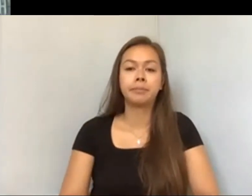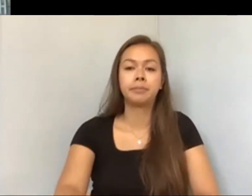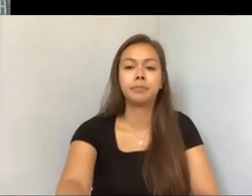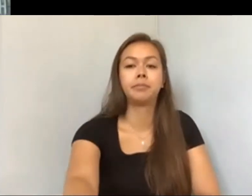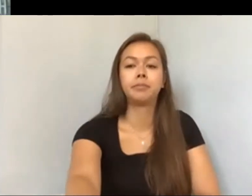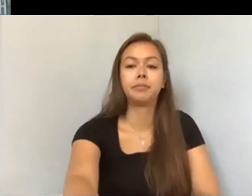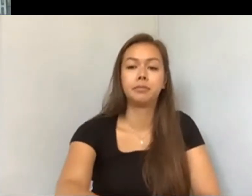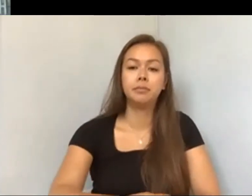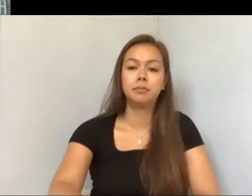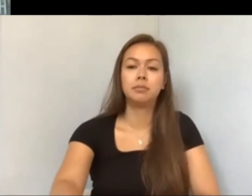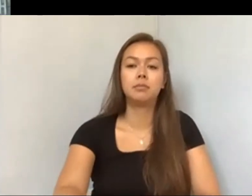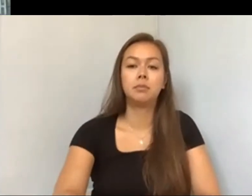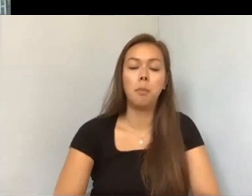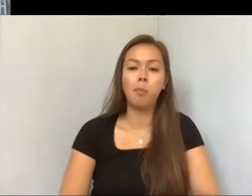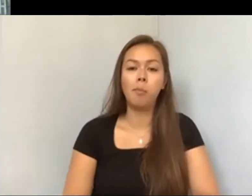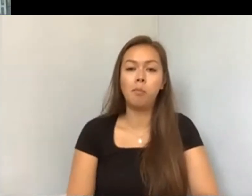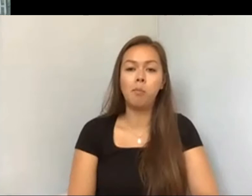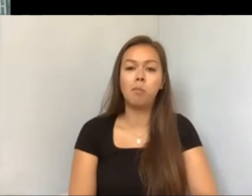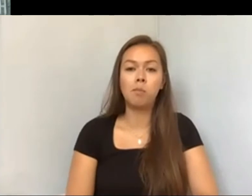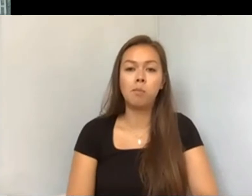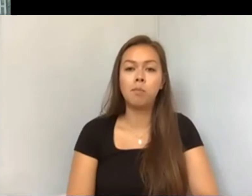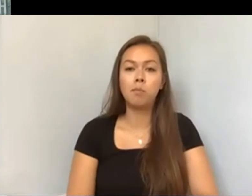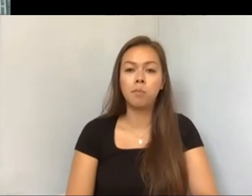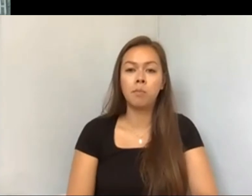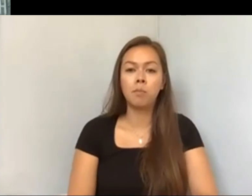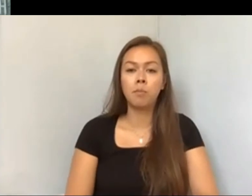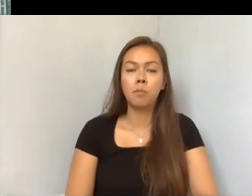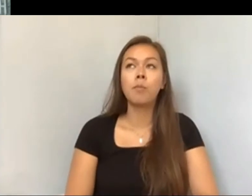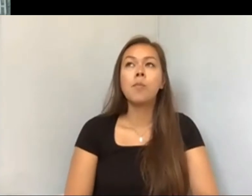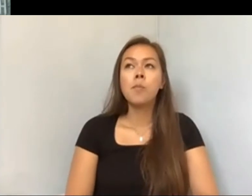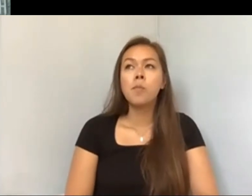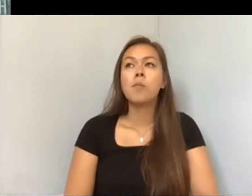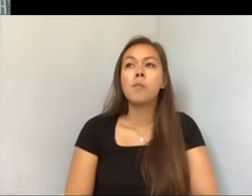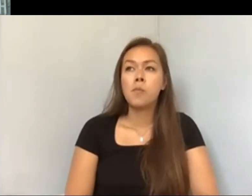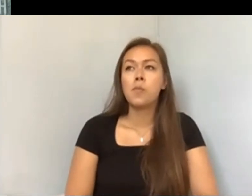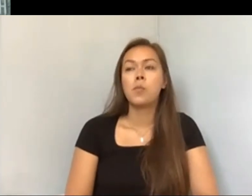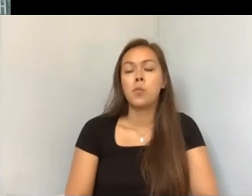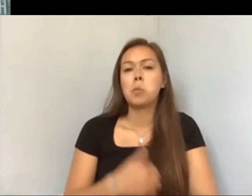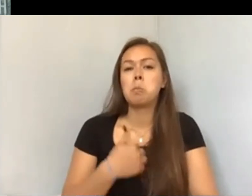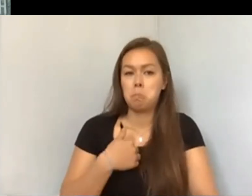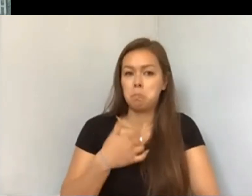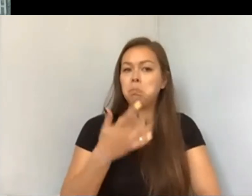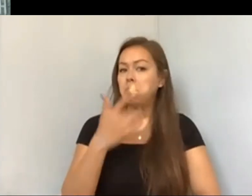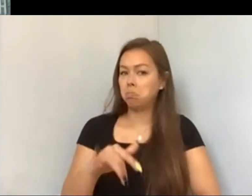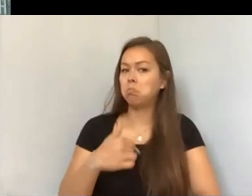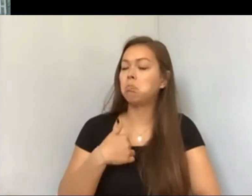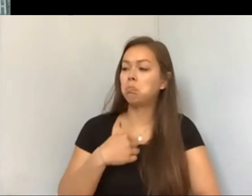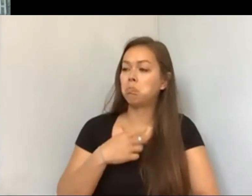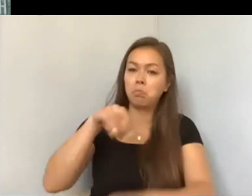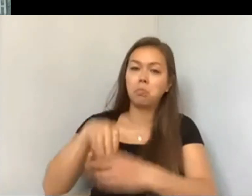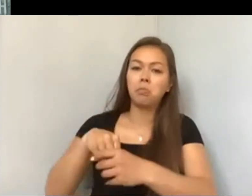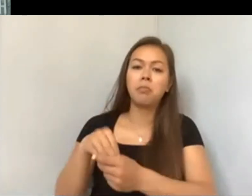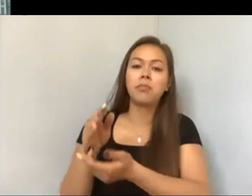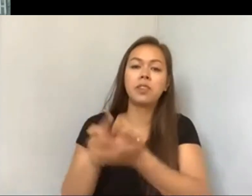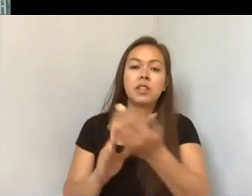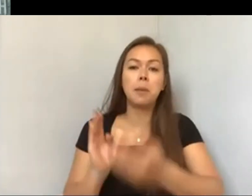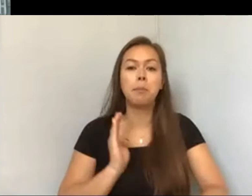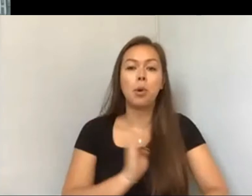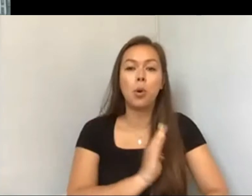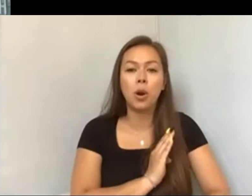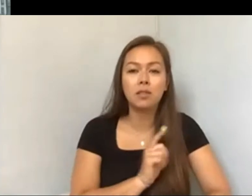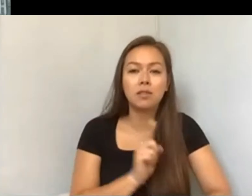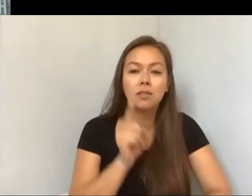Hi. Yeah, I mean, I've had the great honor of serving on a couple of boards of smaller opera